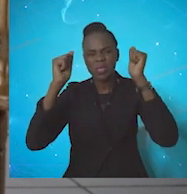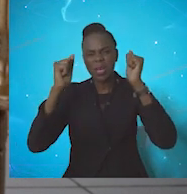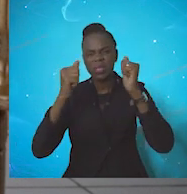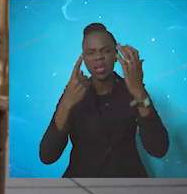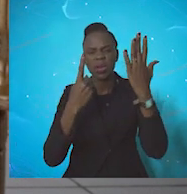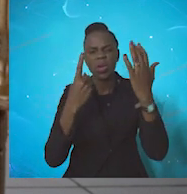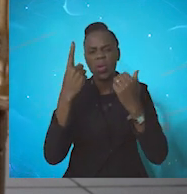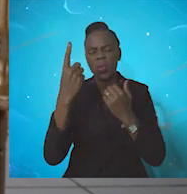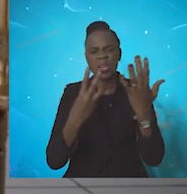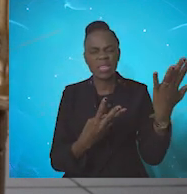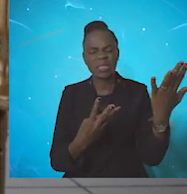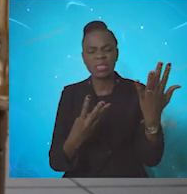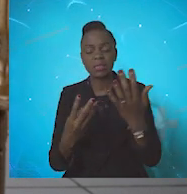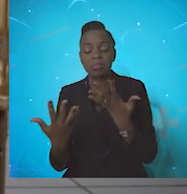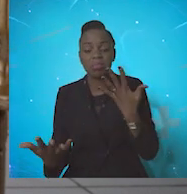2018 to